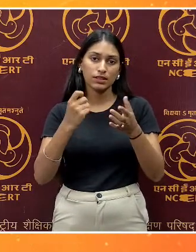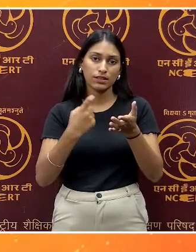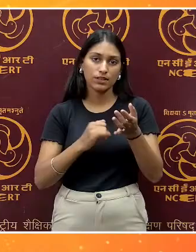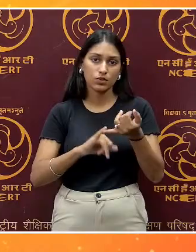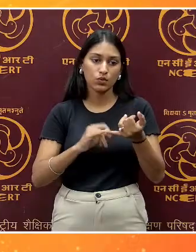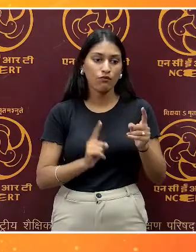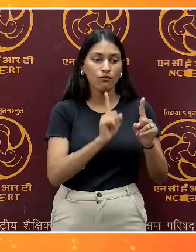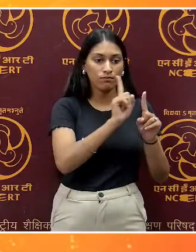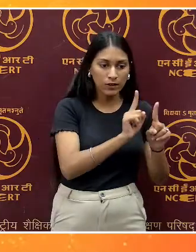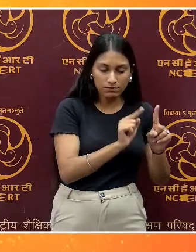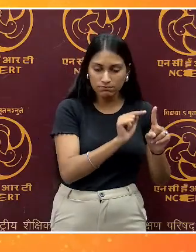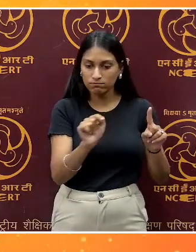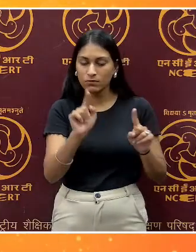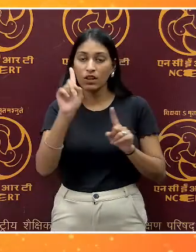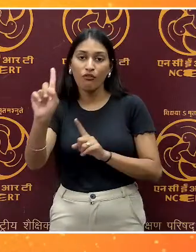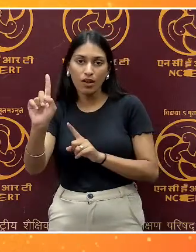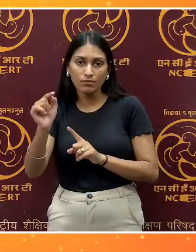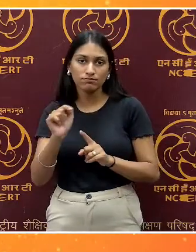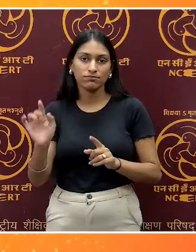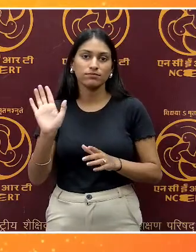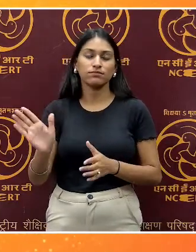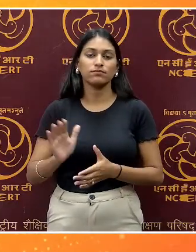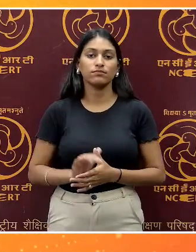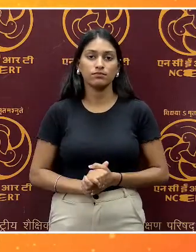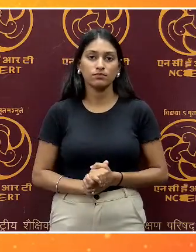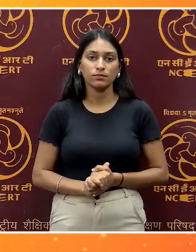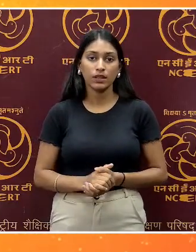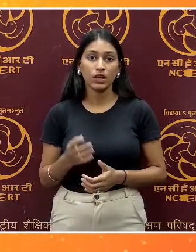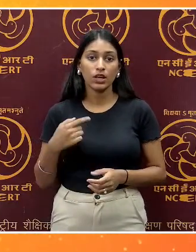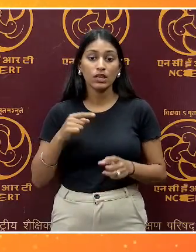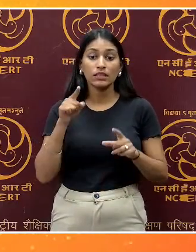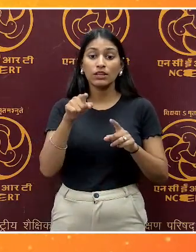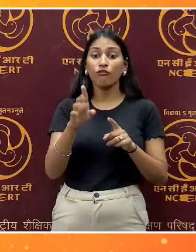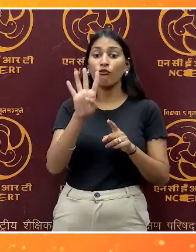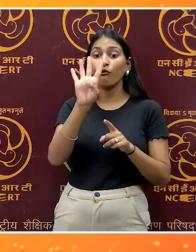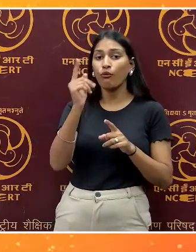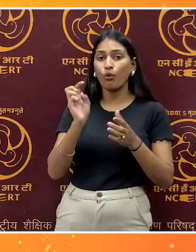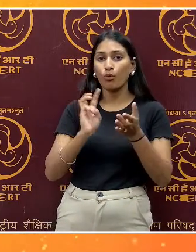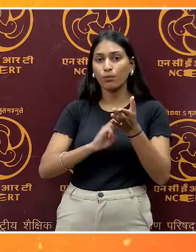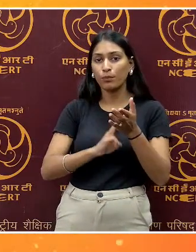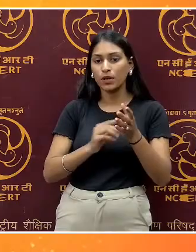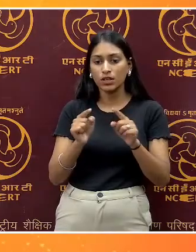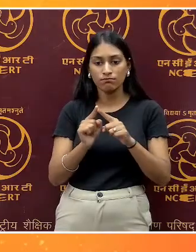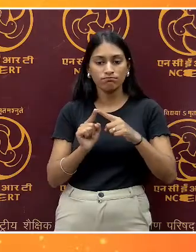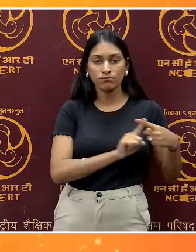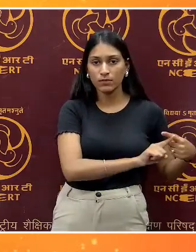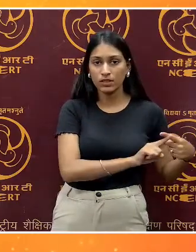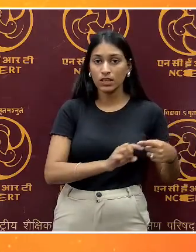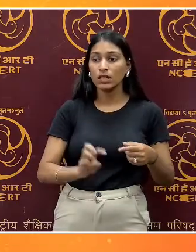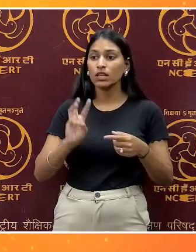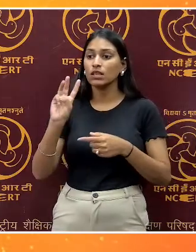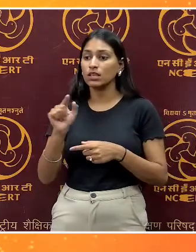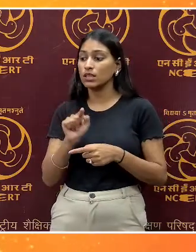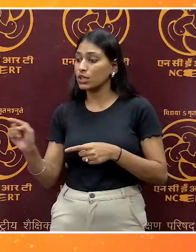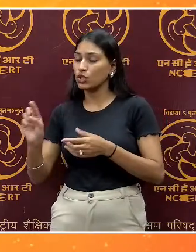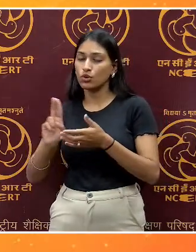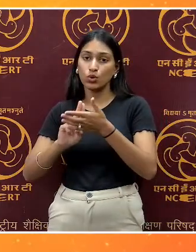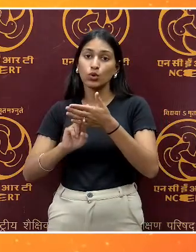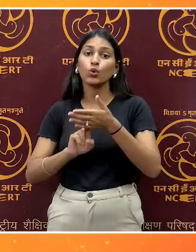one. First displacement is 4 meter east, second displacement is 3 meter